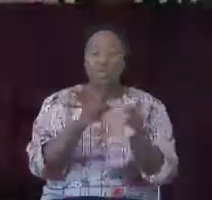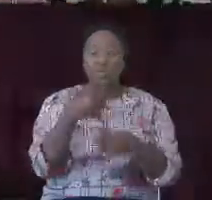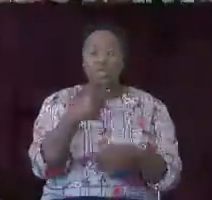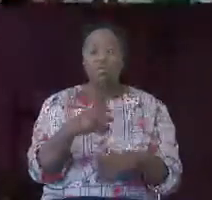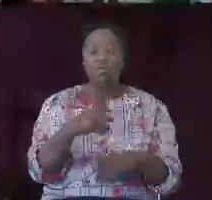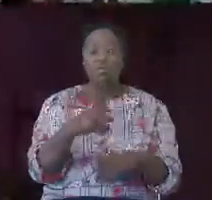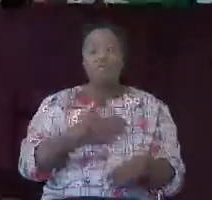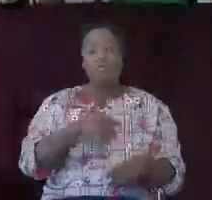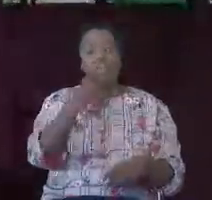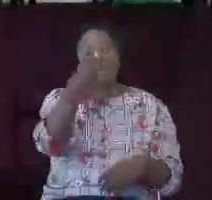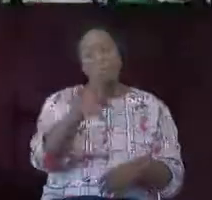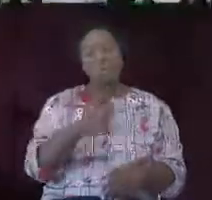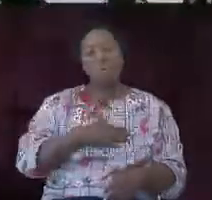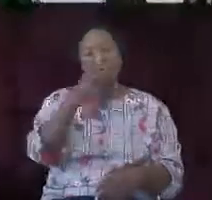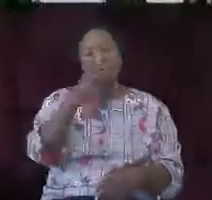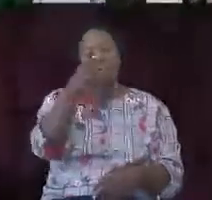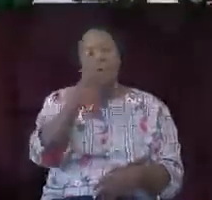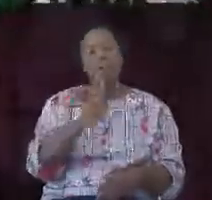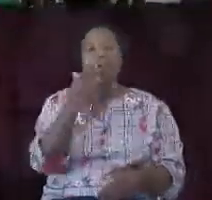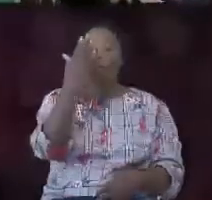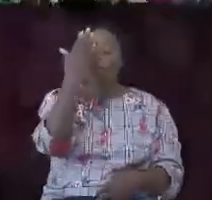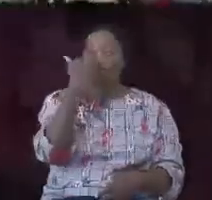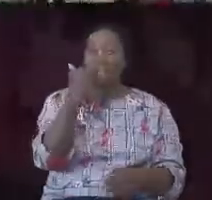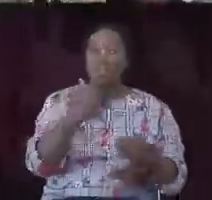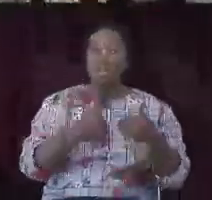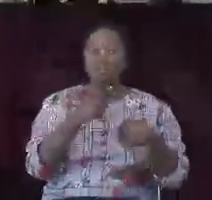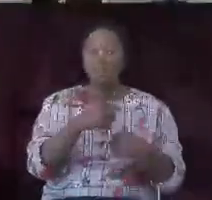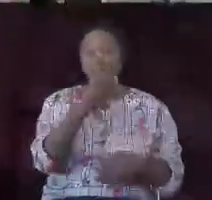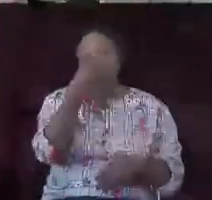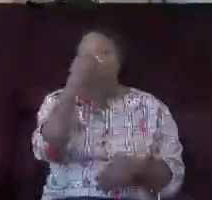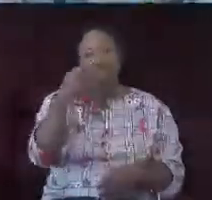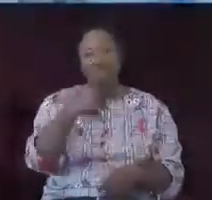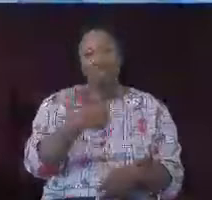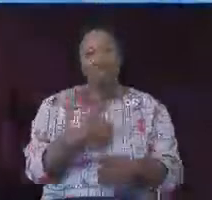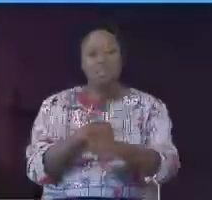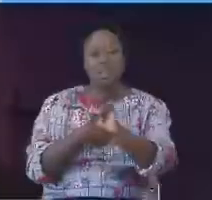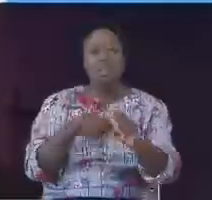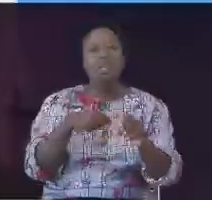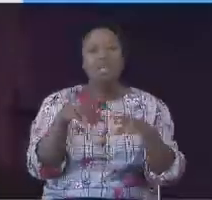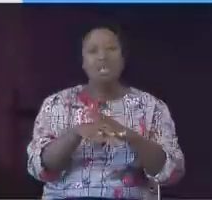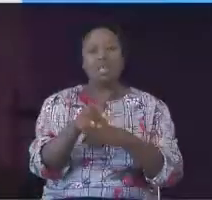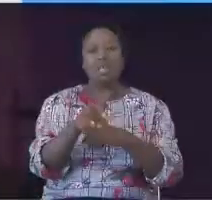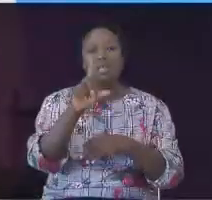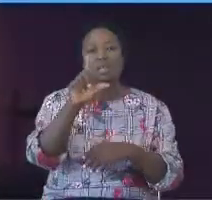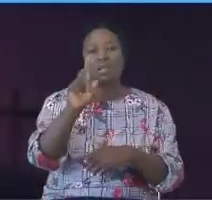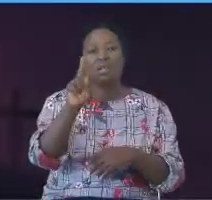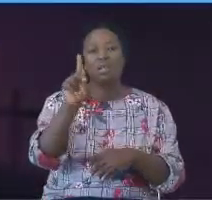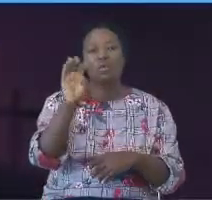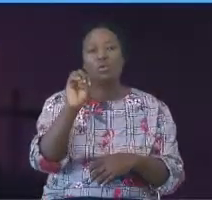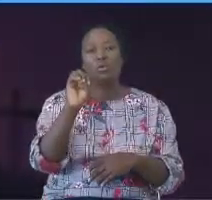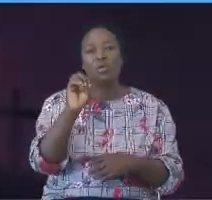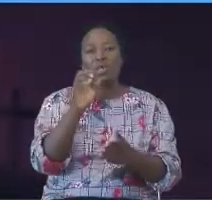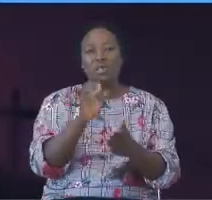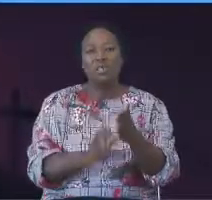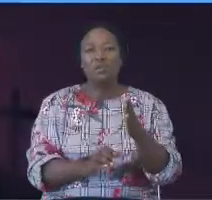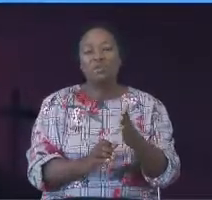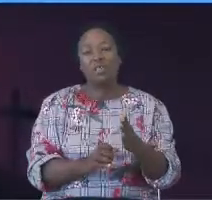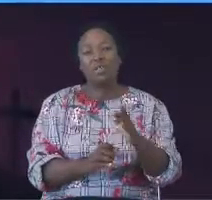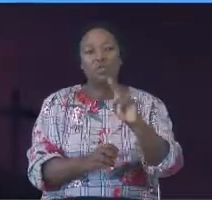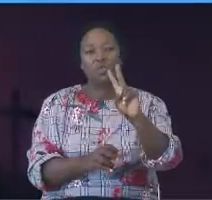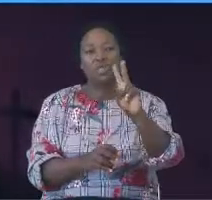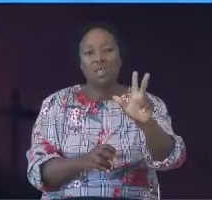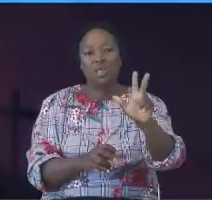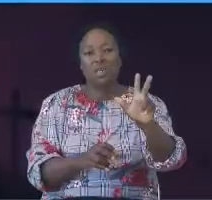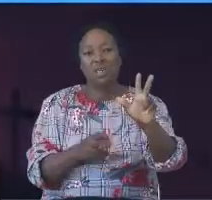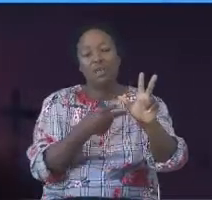that is to say my god my god why as thou forsaken me that's number